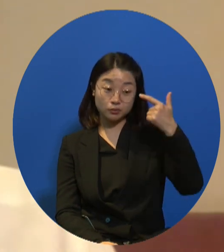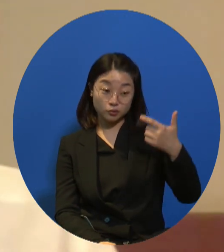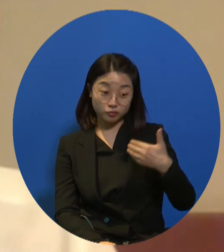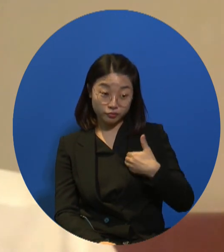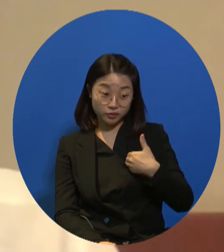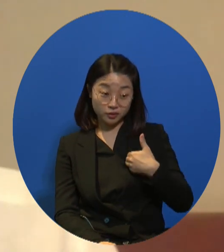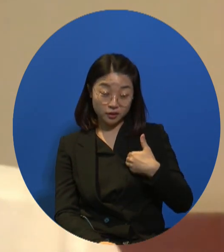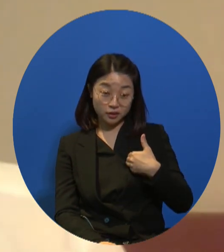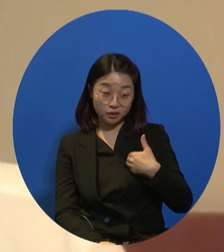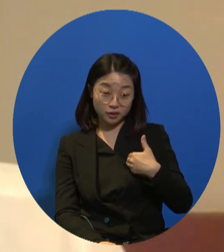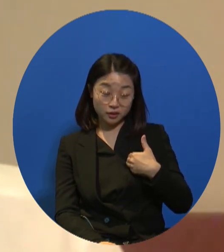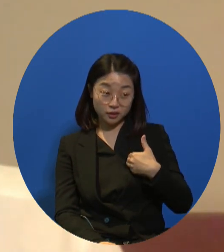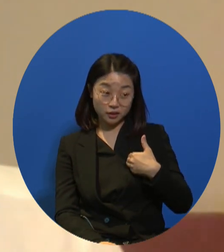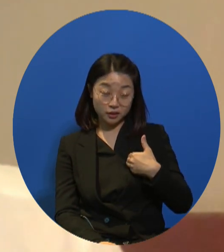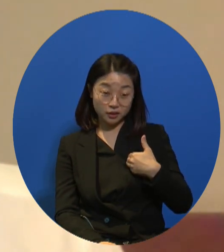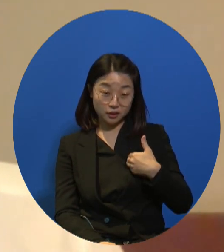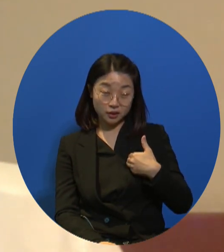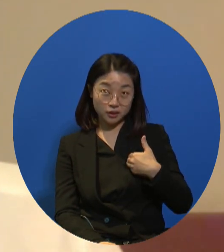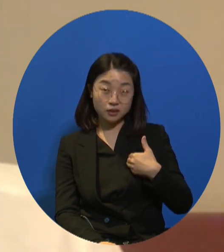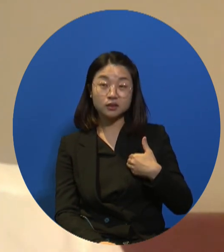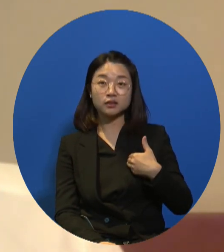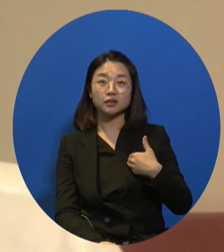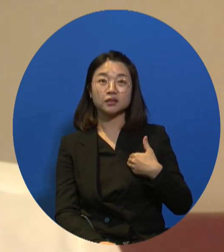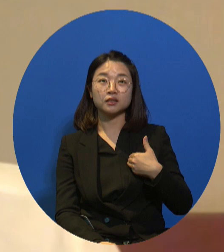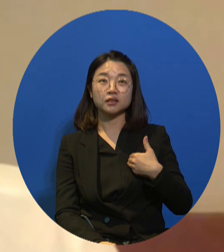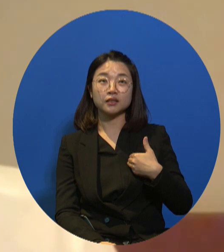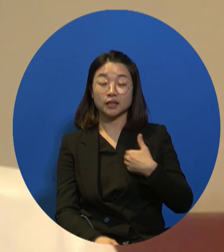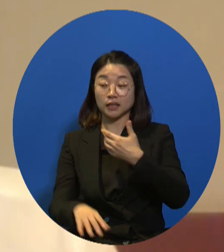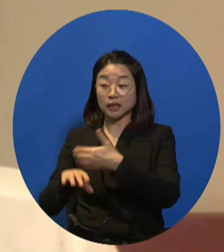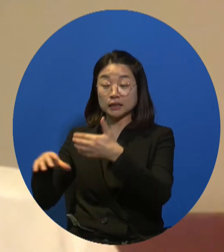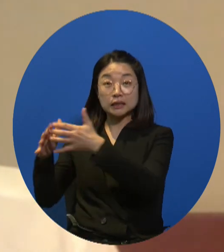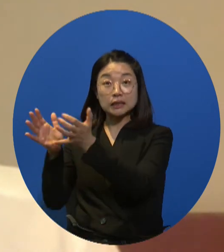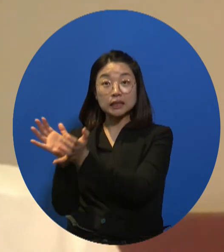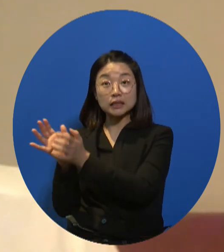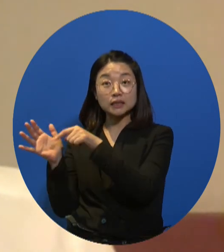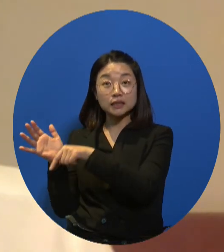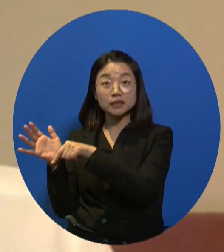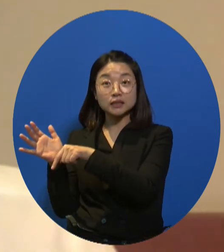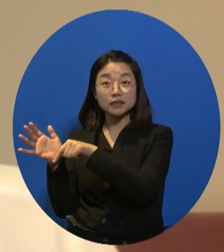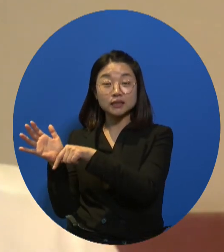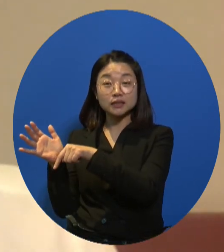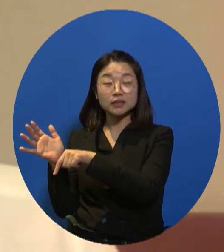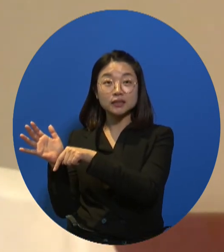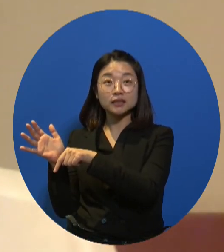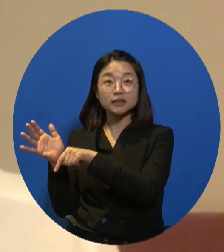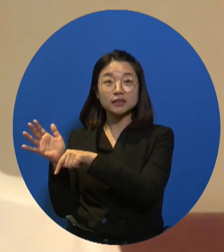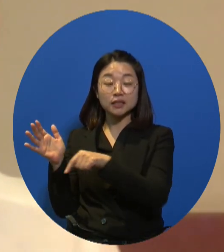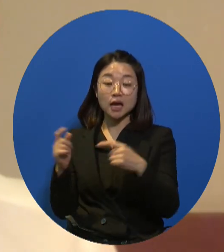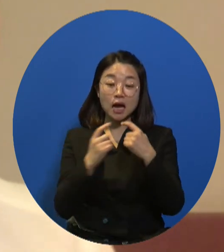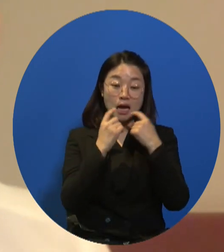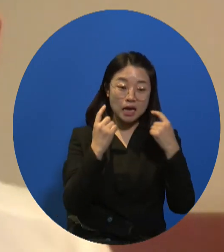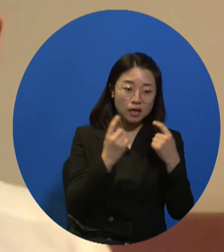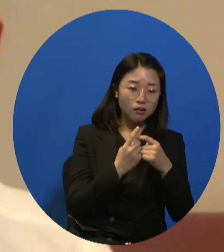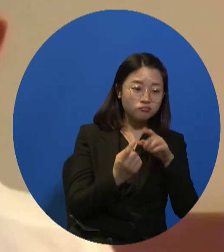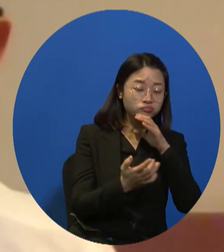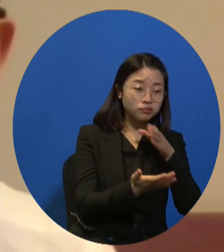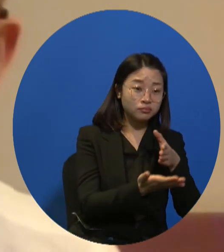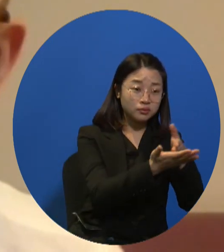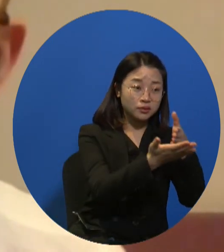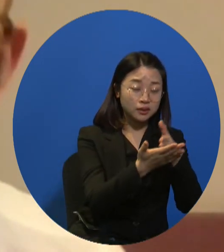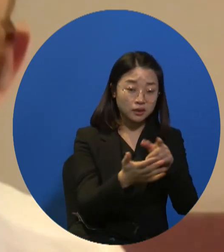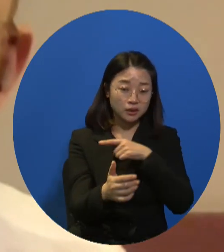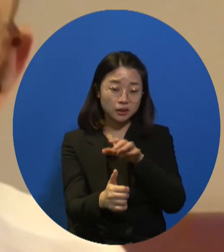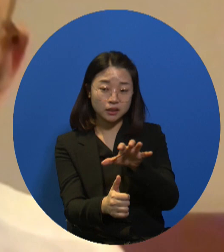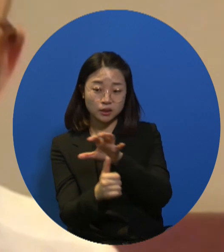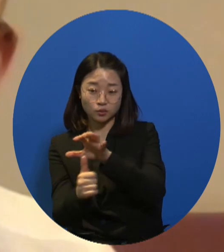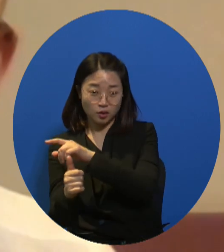fact, utilizes the entire range of individual complaints and inquiry procedures that exist under the